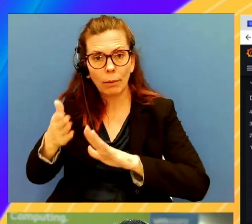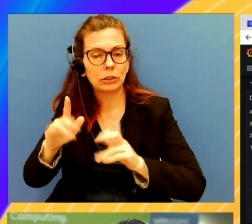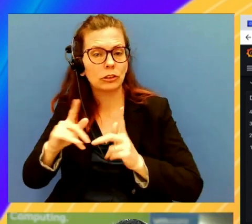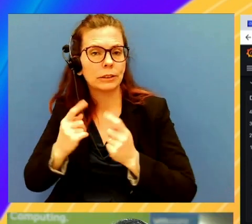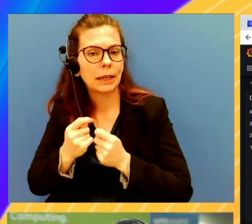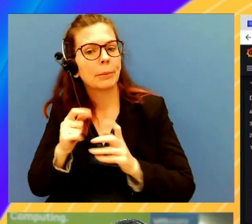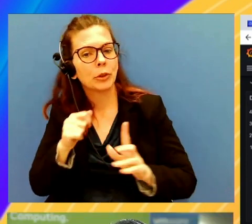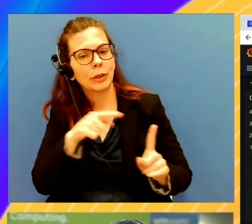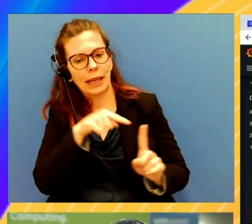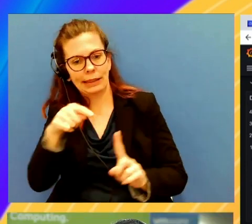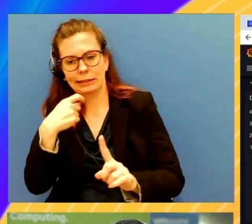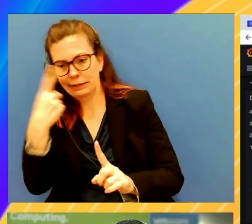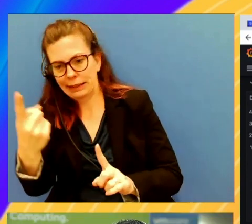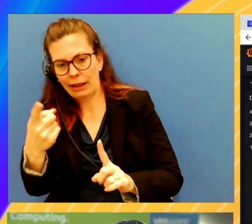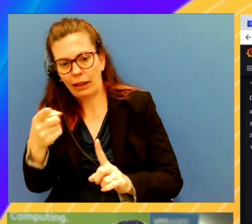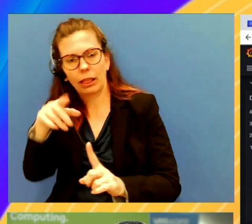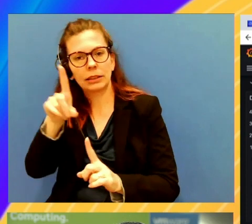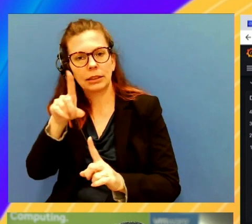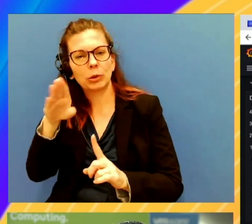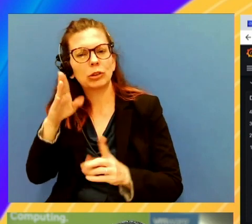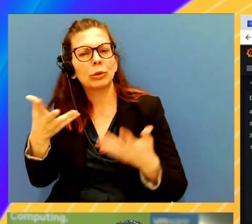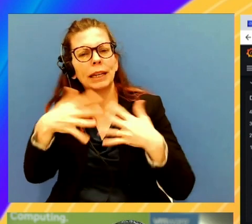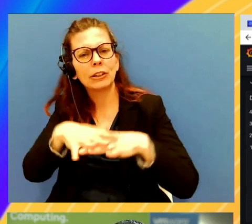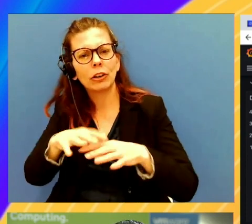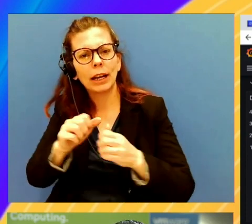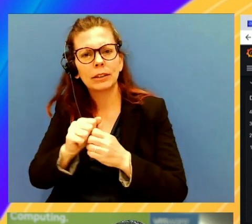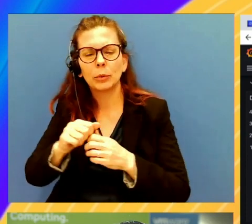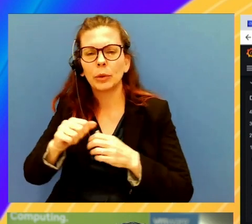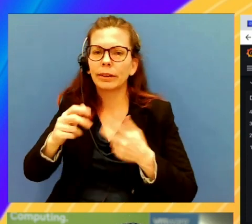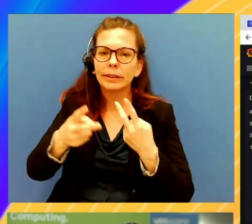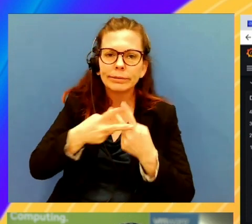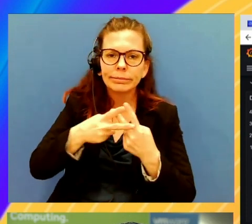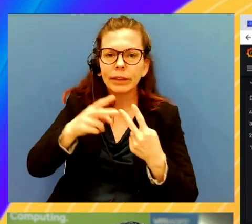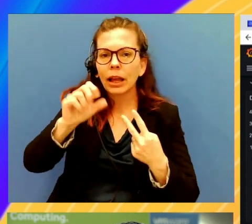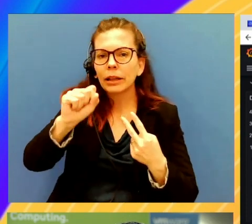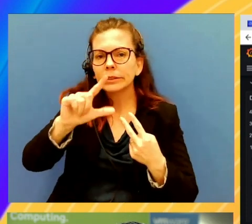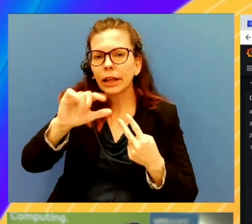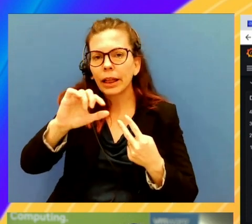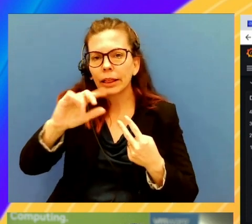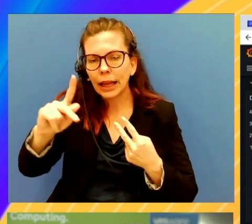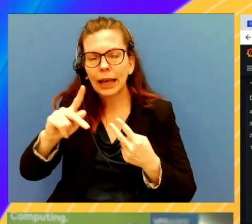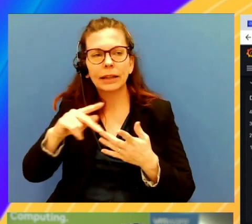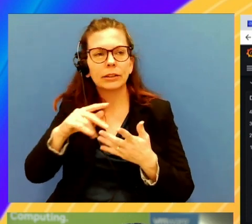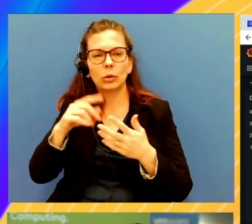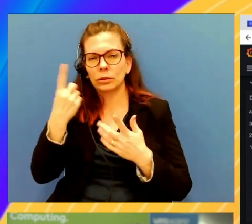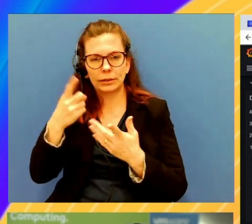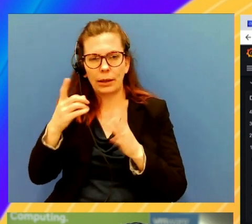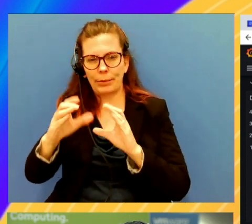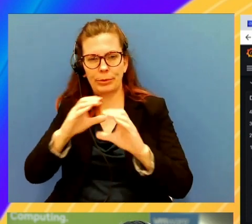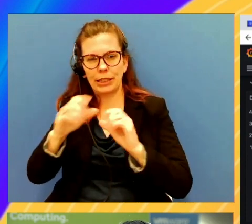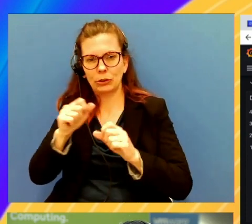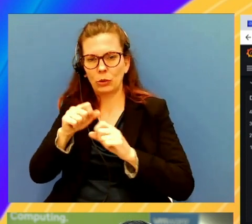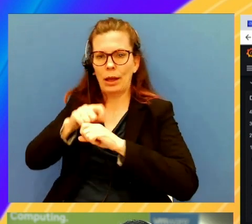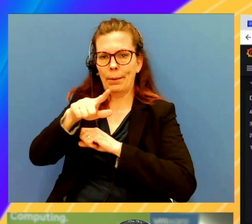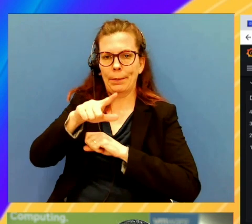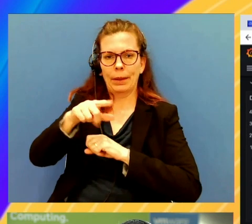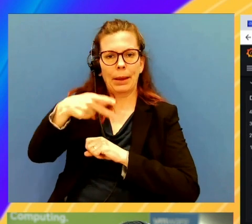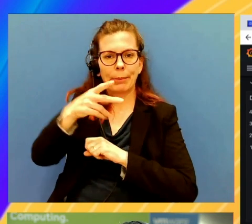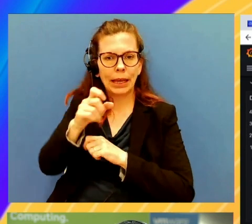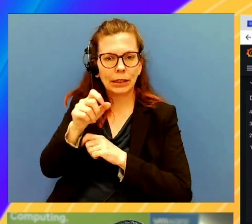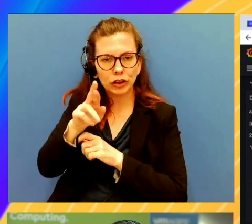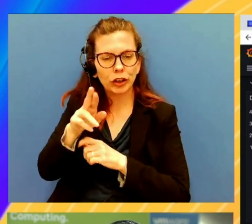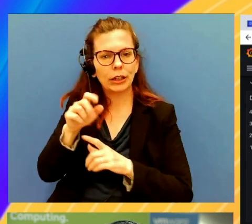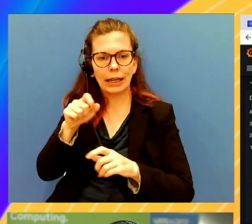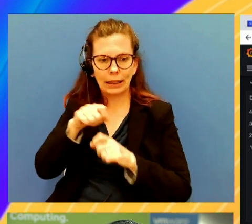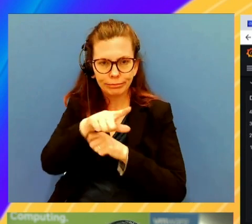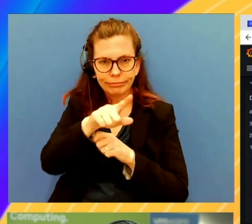dashboard to integrate with solutions like Slack or PagerDuty so that your operations teams can get paged and they can get take